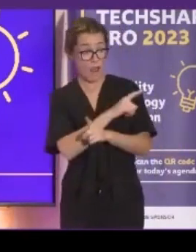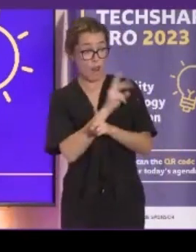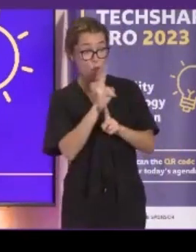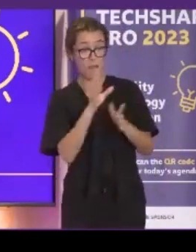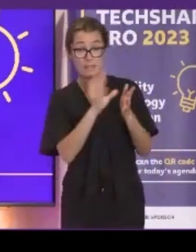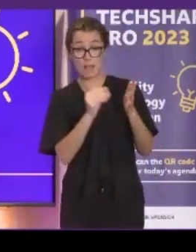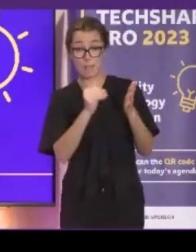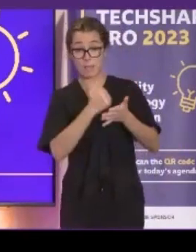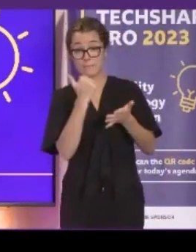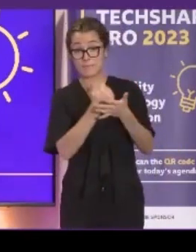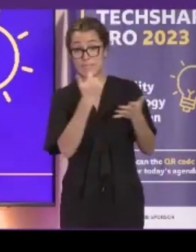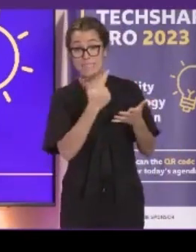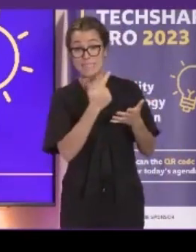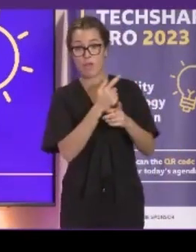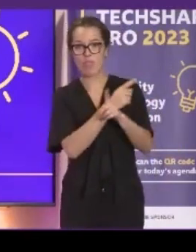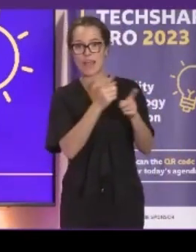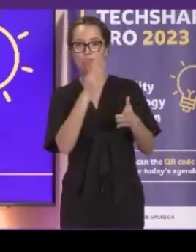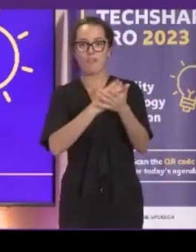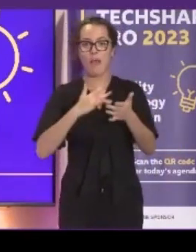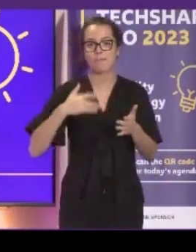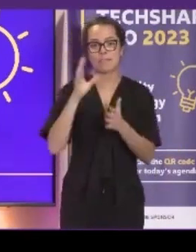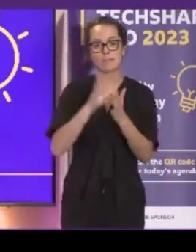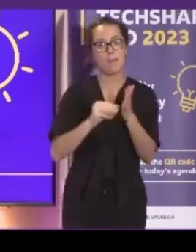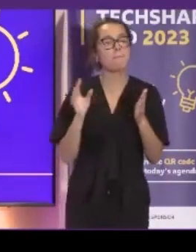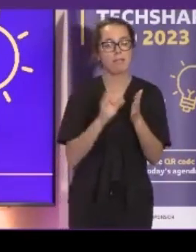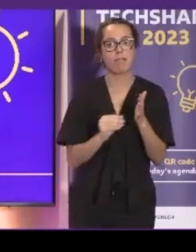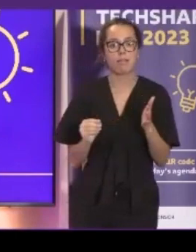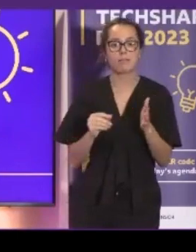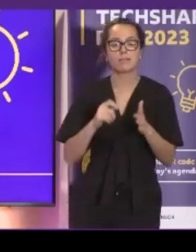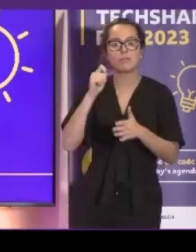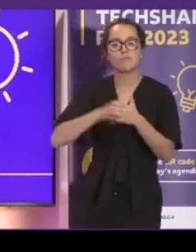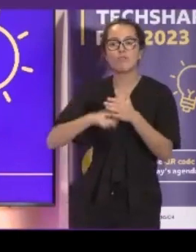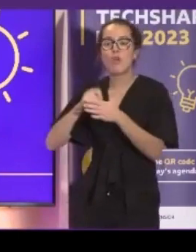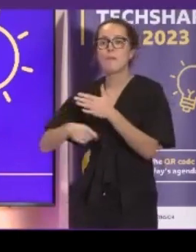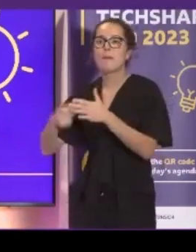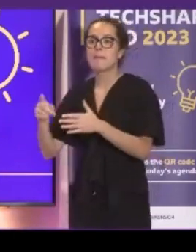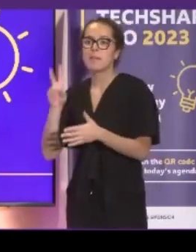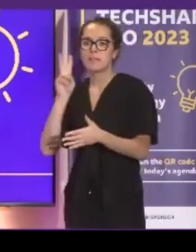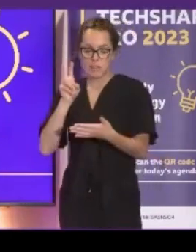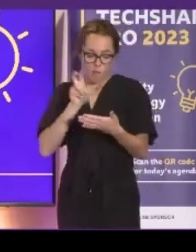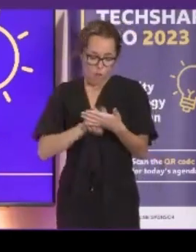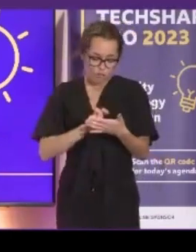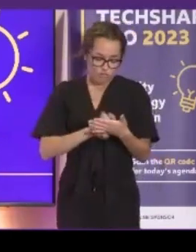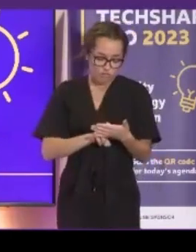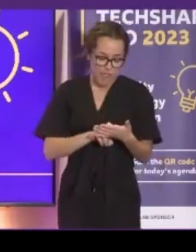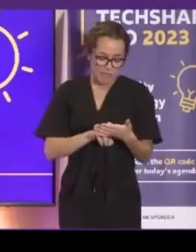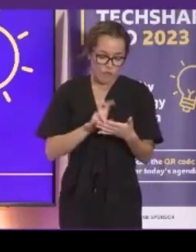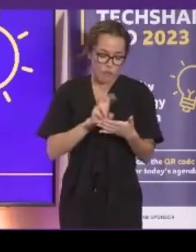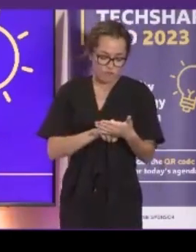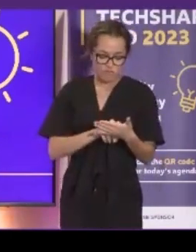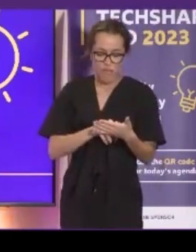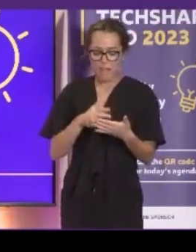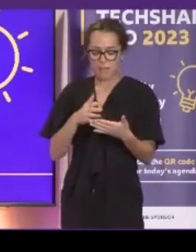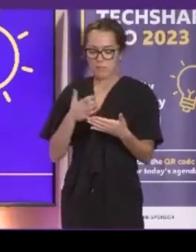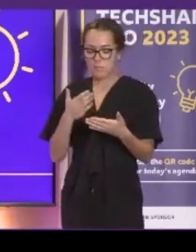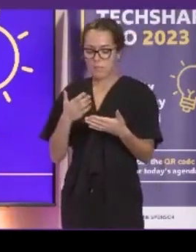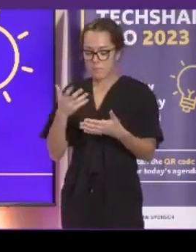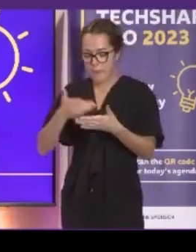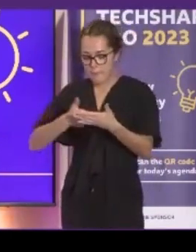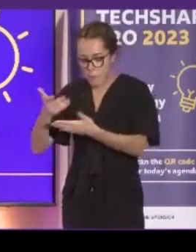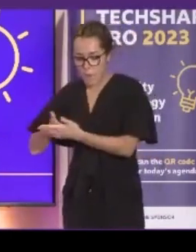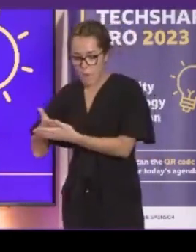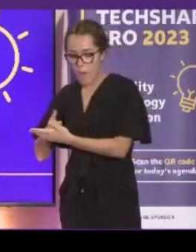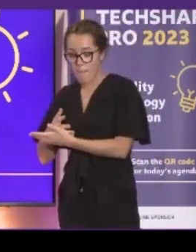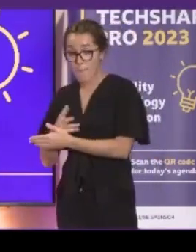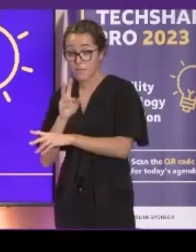things like that, just bringing it to life for those teams. You know, procurement people tend to see contracts. We tend to see the back end. It was good to see sort of what all this